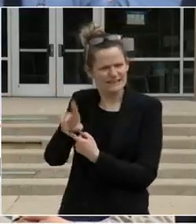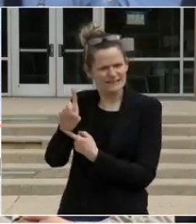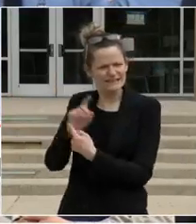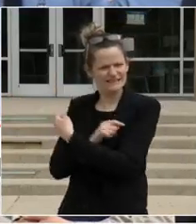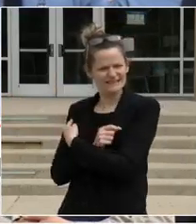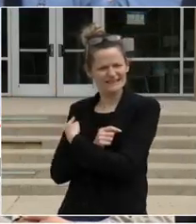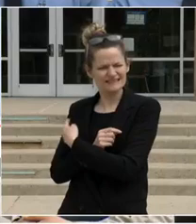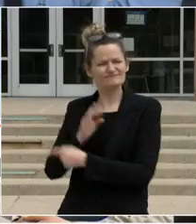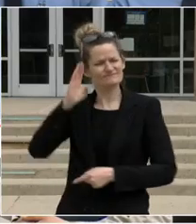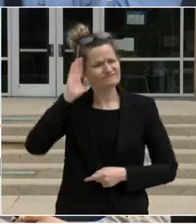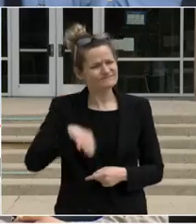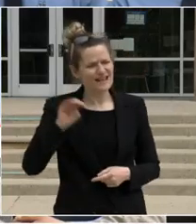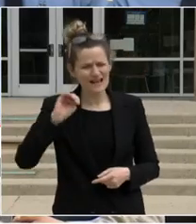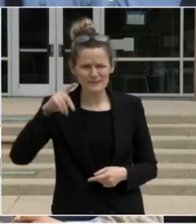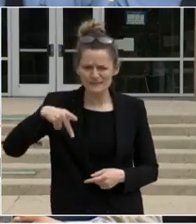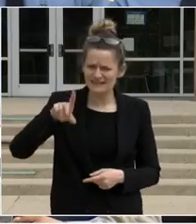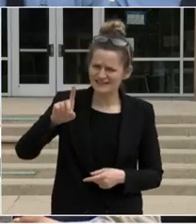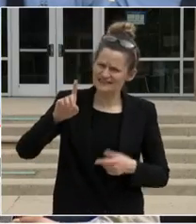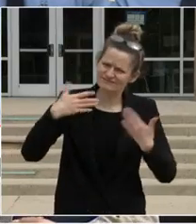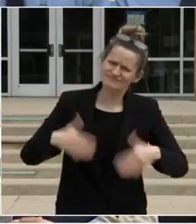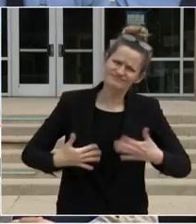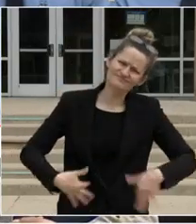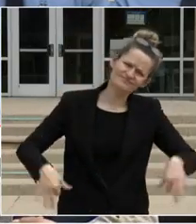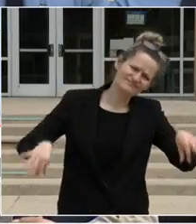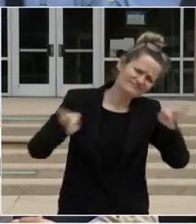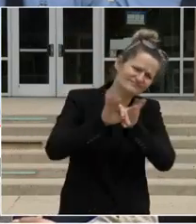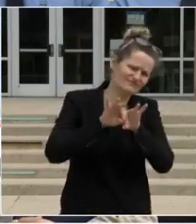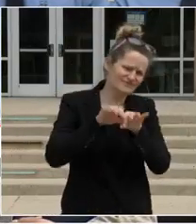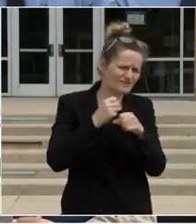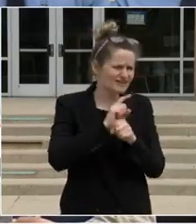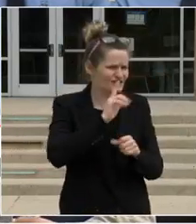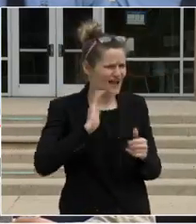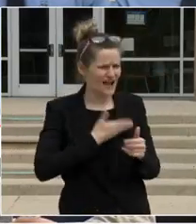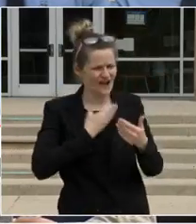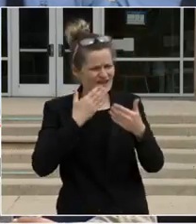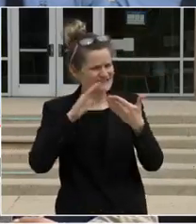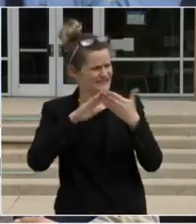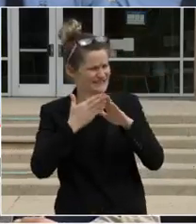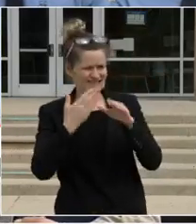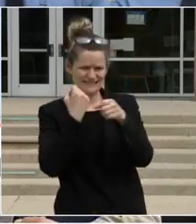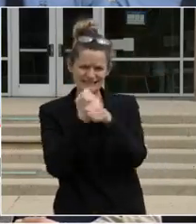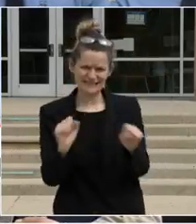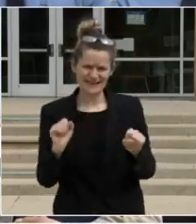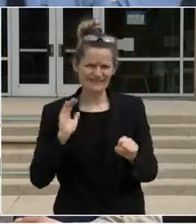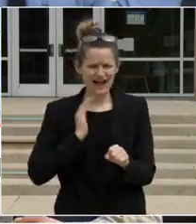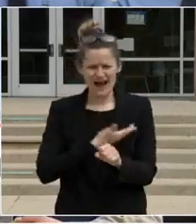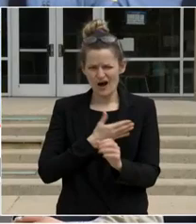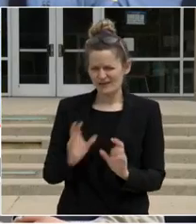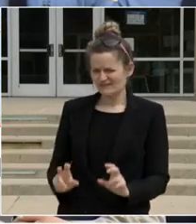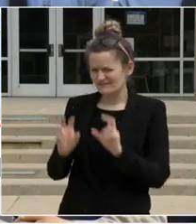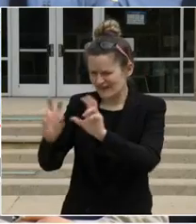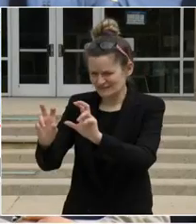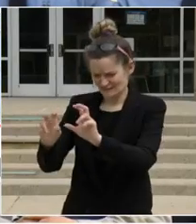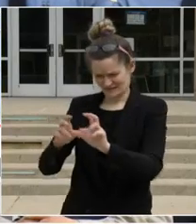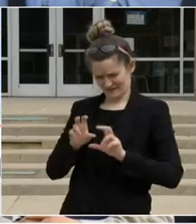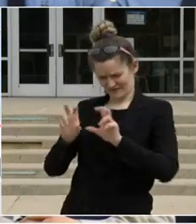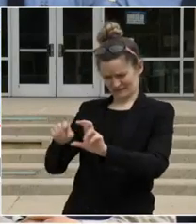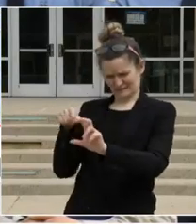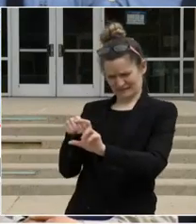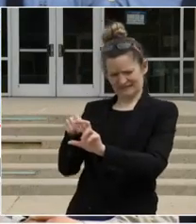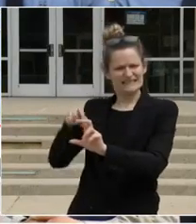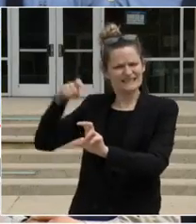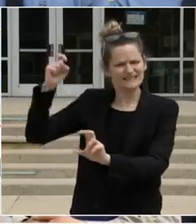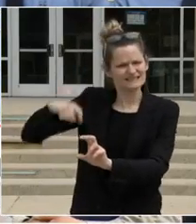is an essential element of making our city safer, and investments in our budget are necessary to continue the